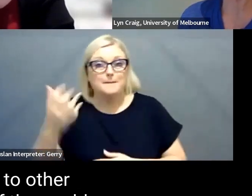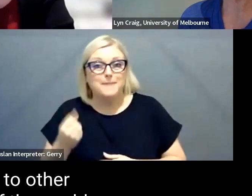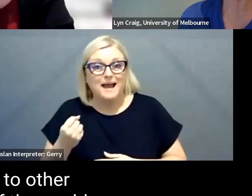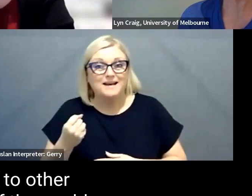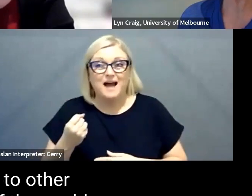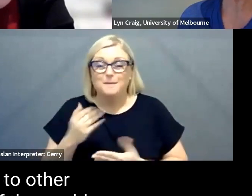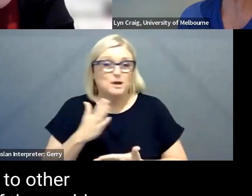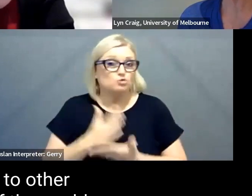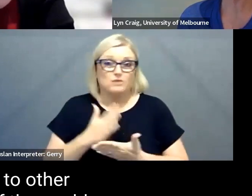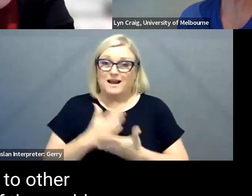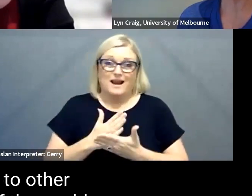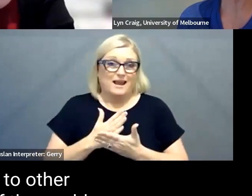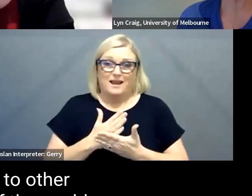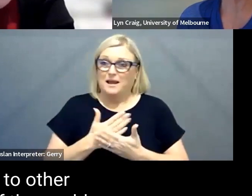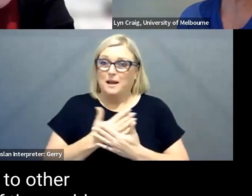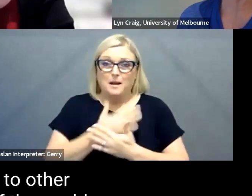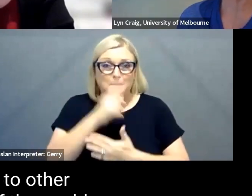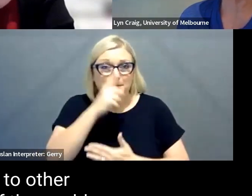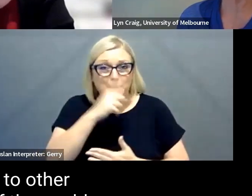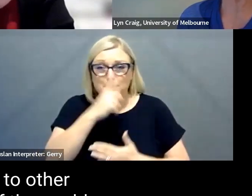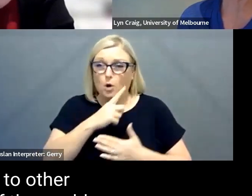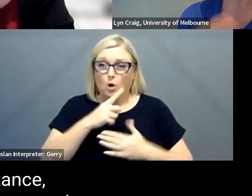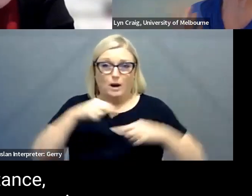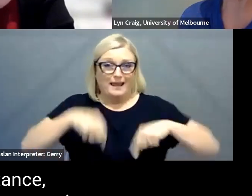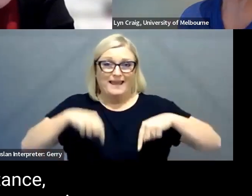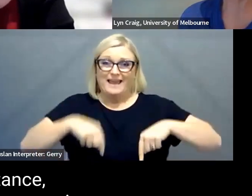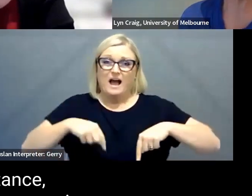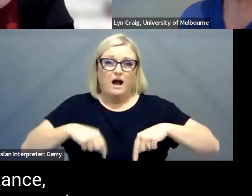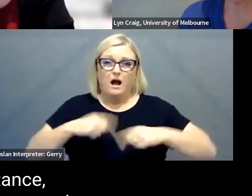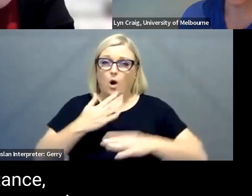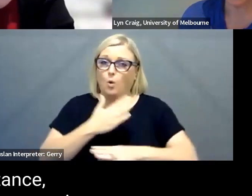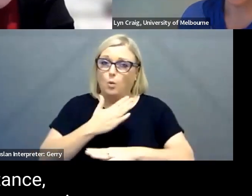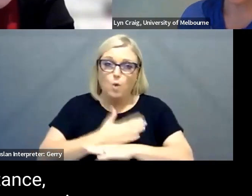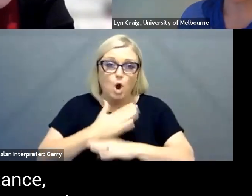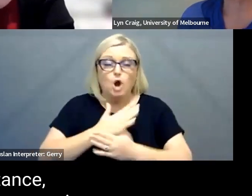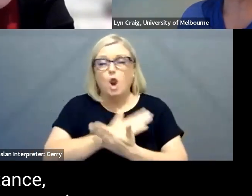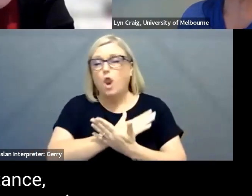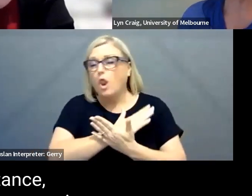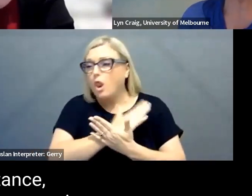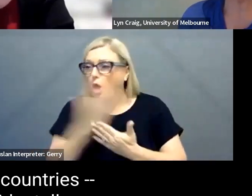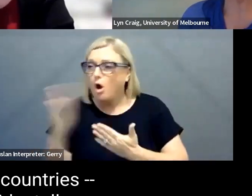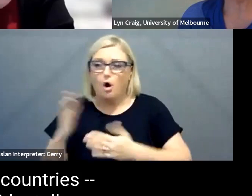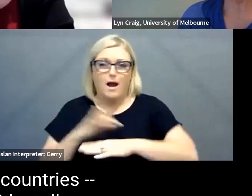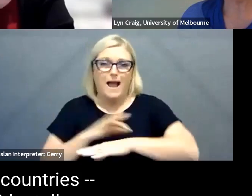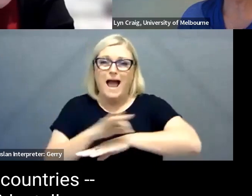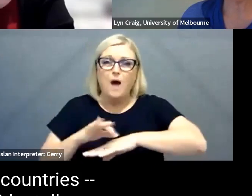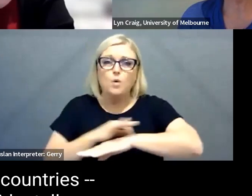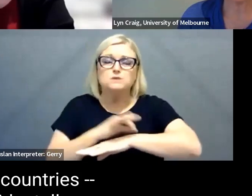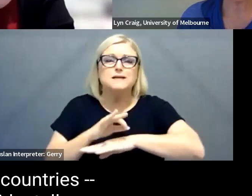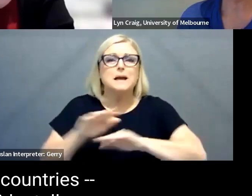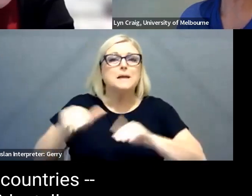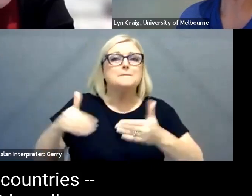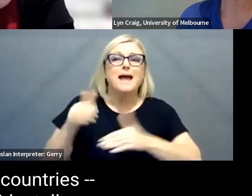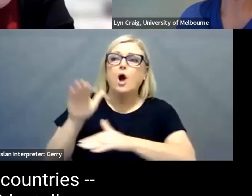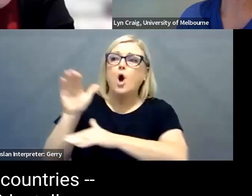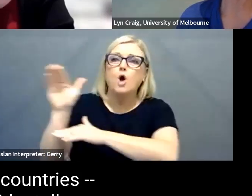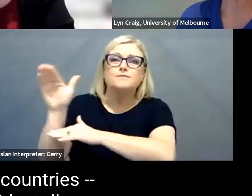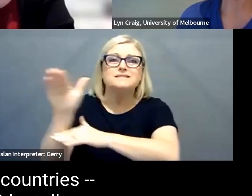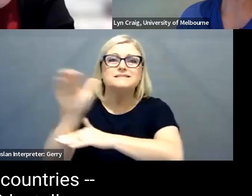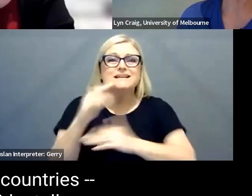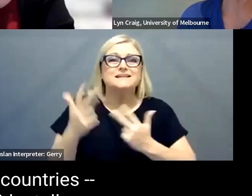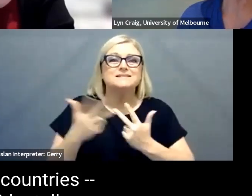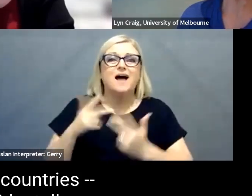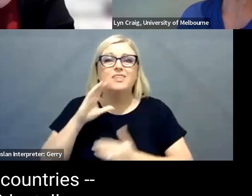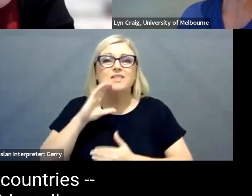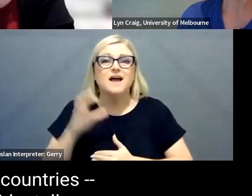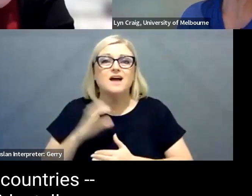hours compared to other parts of the world. For instance, the social democracies in the Nordic countries is